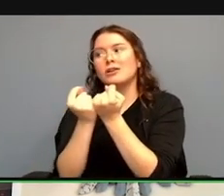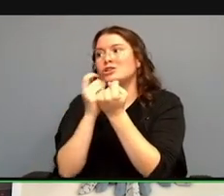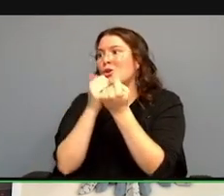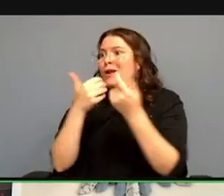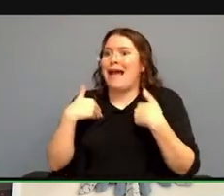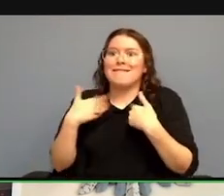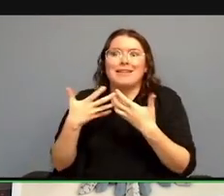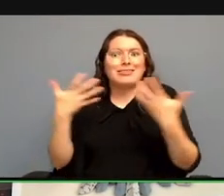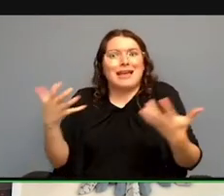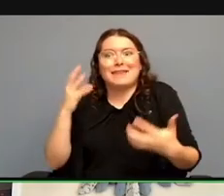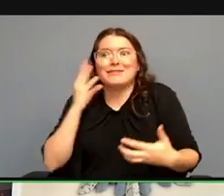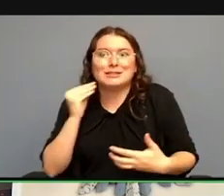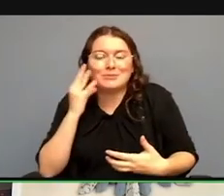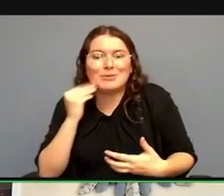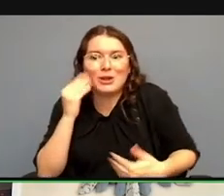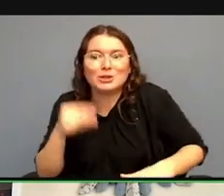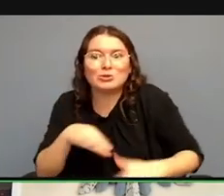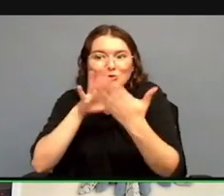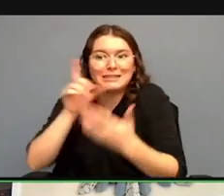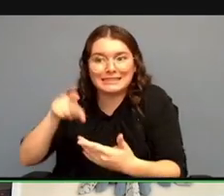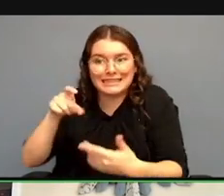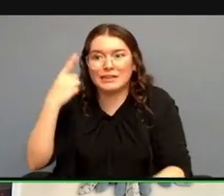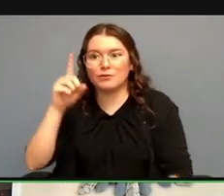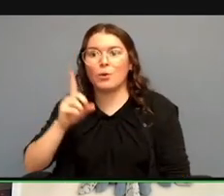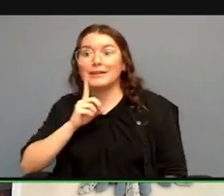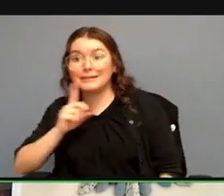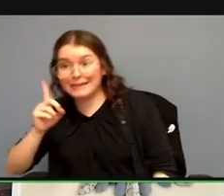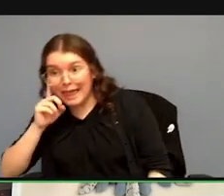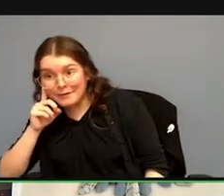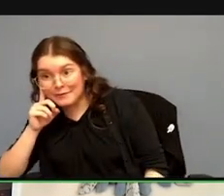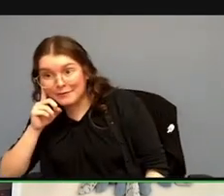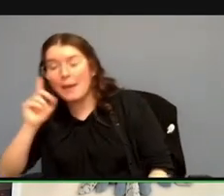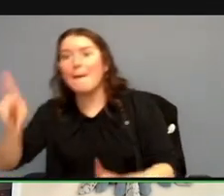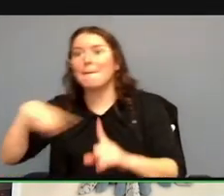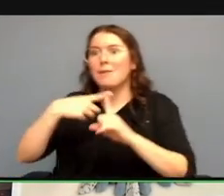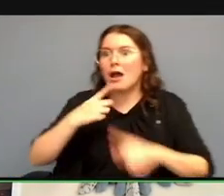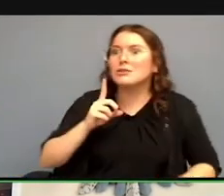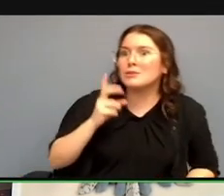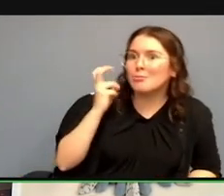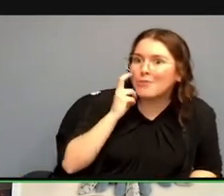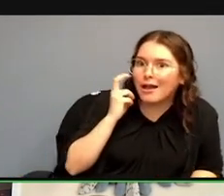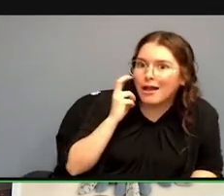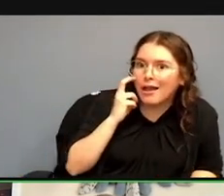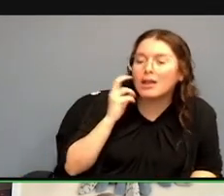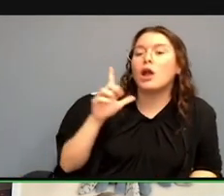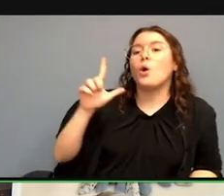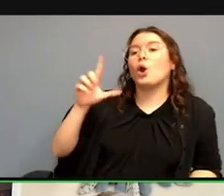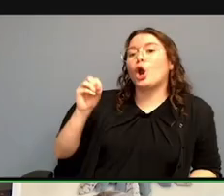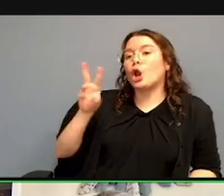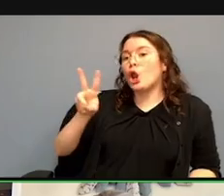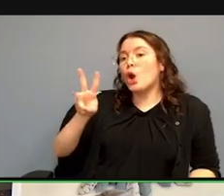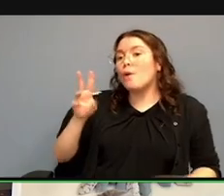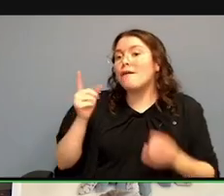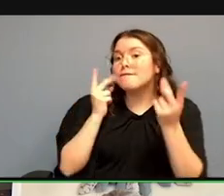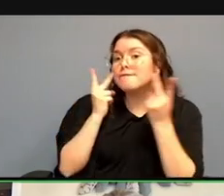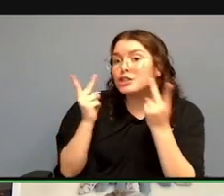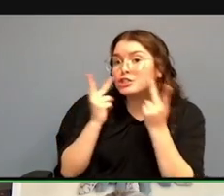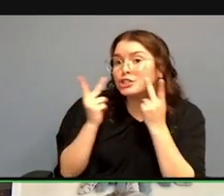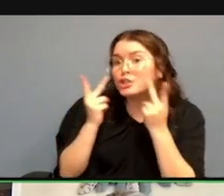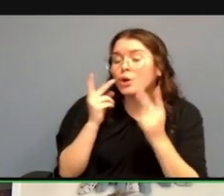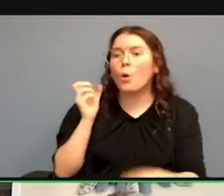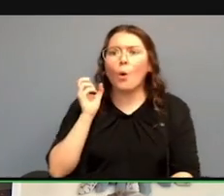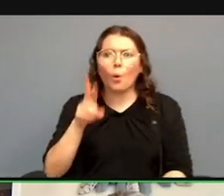underexperienced in addressing the needs of deafness and blindness and low vision, let alone students who are